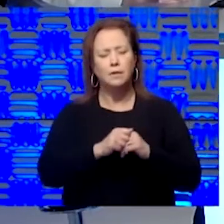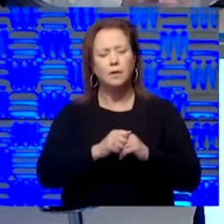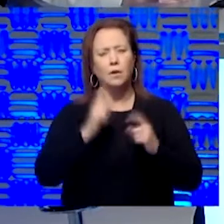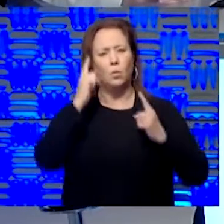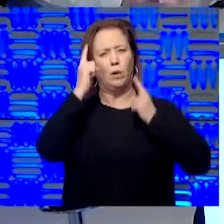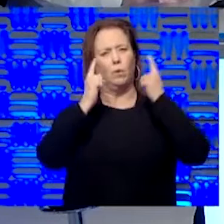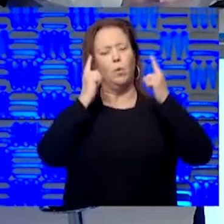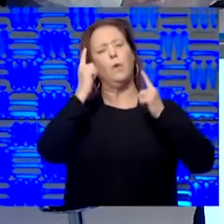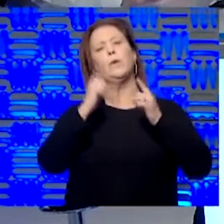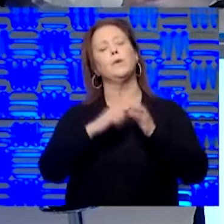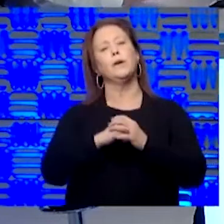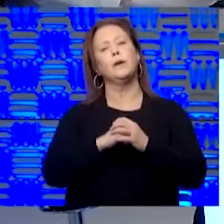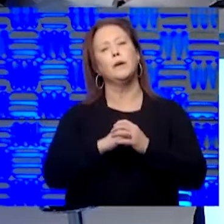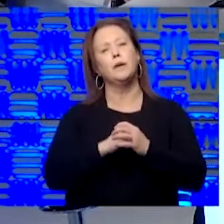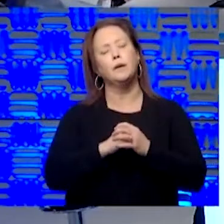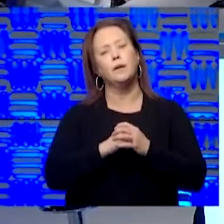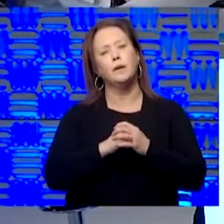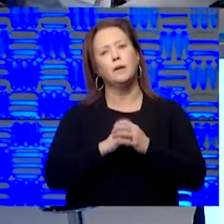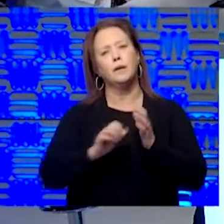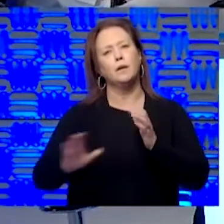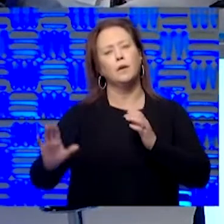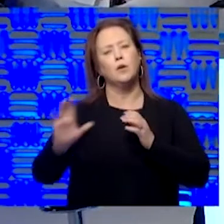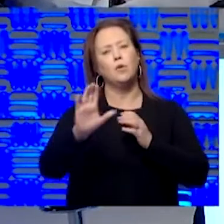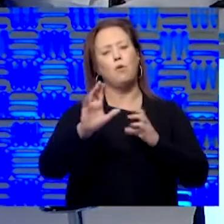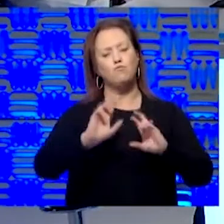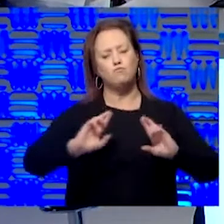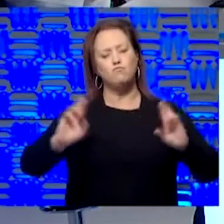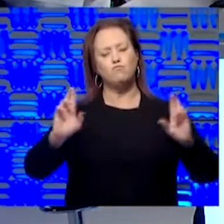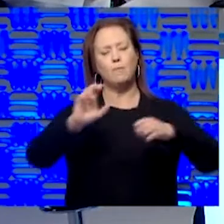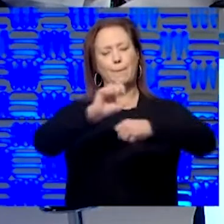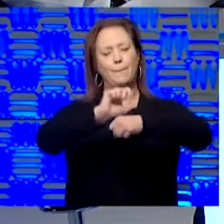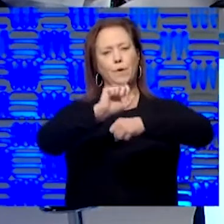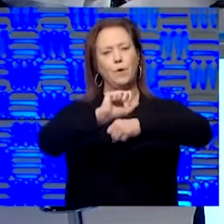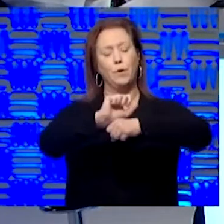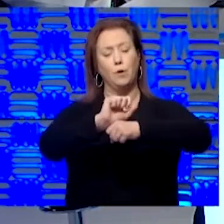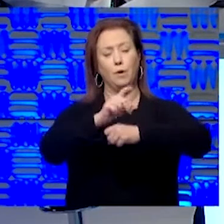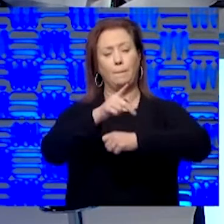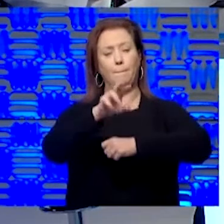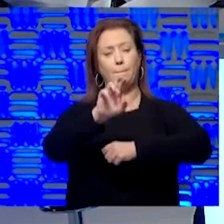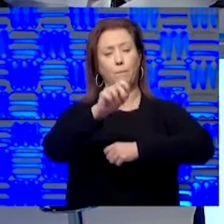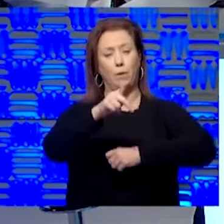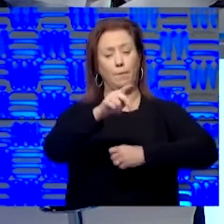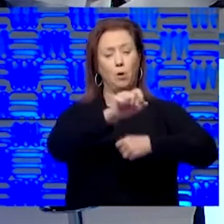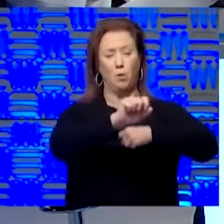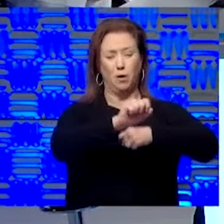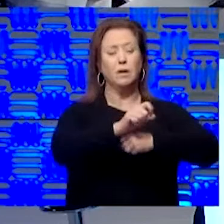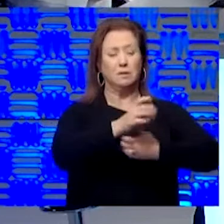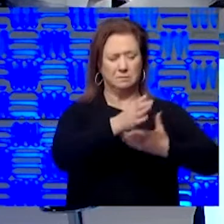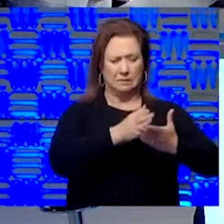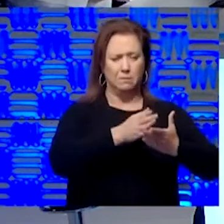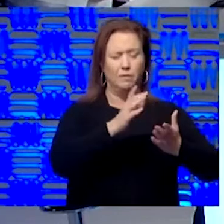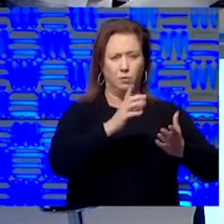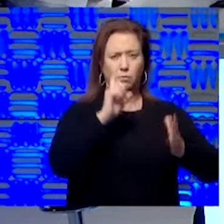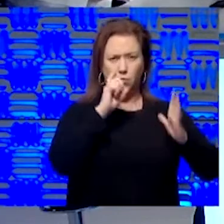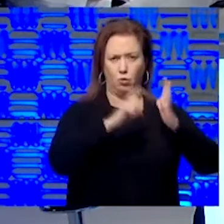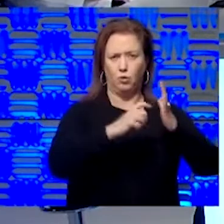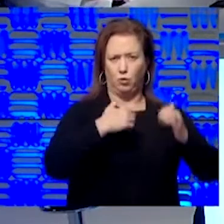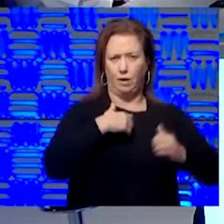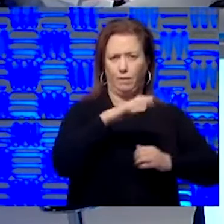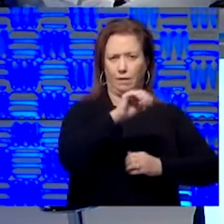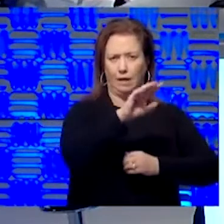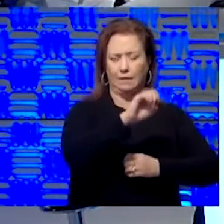wondering if, in your guys' prep work, I know some of you have cases, some of you don't. Are there any shortfalls